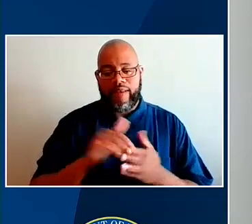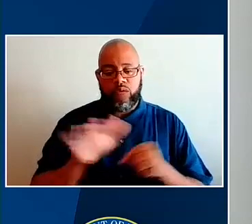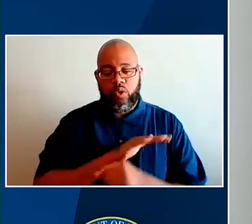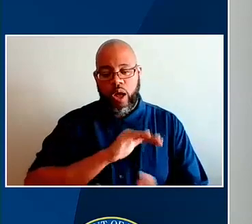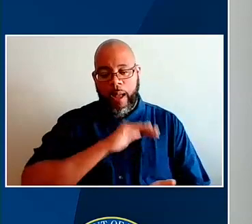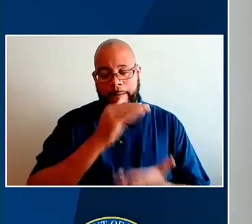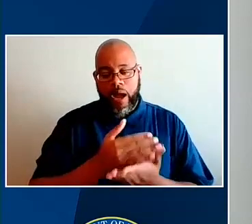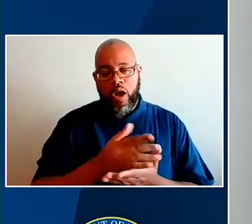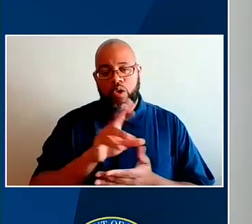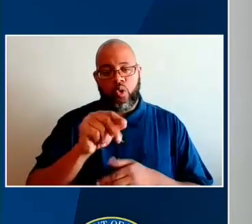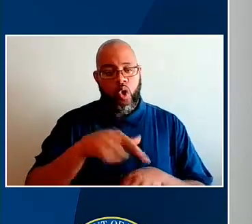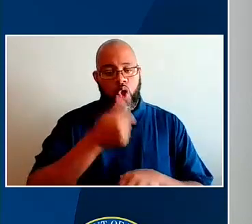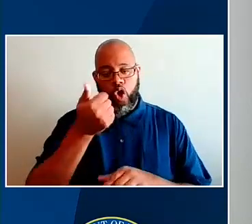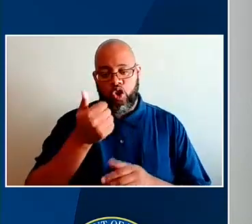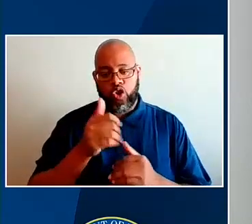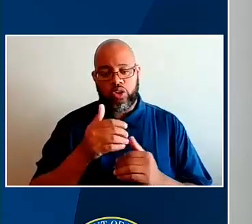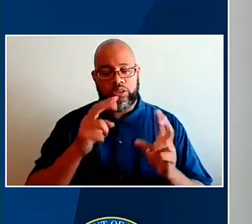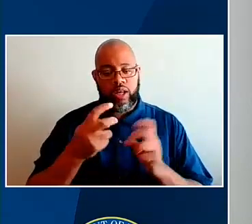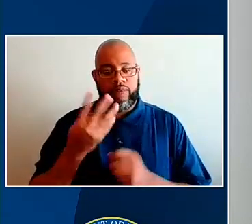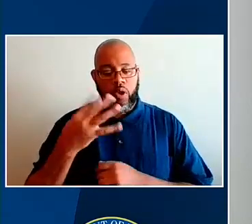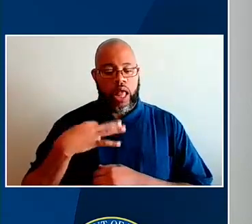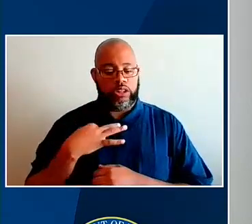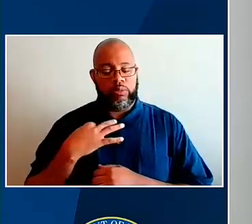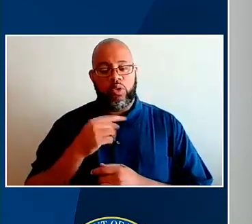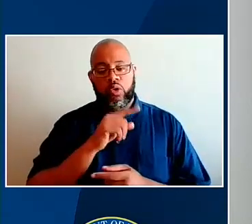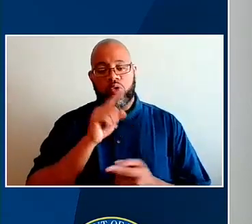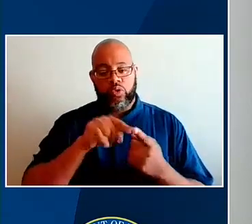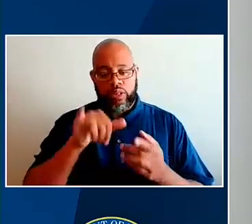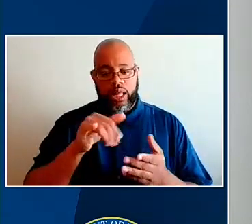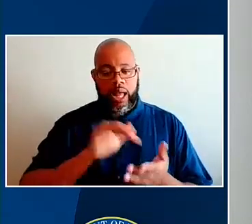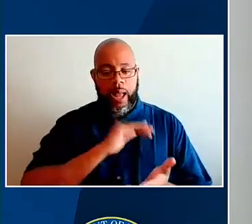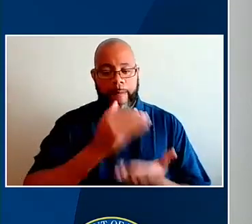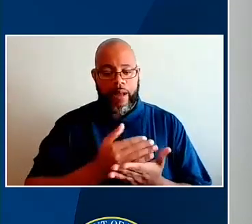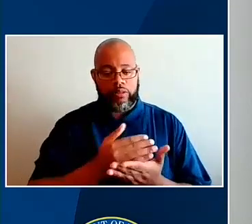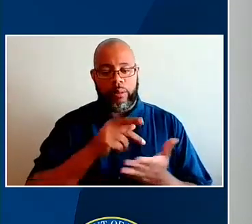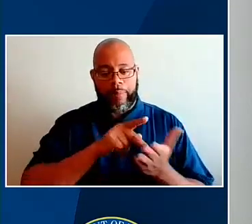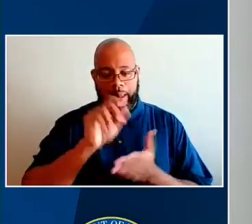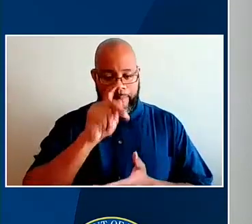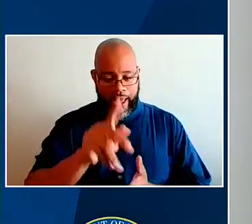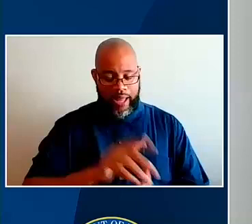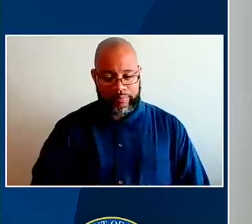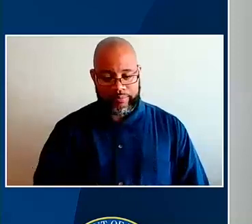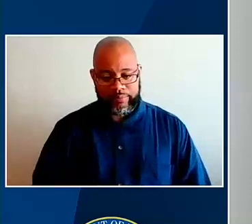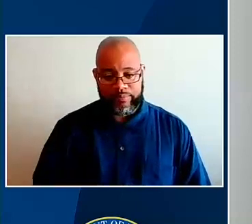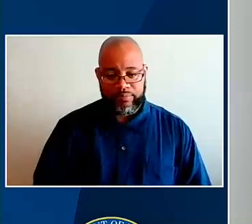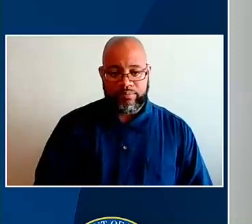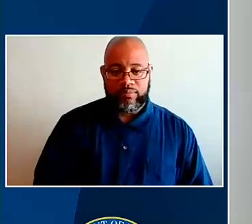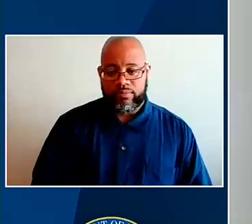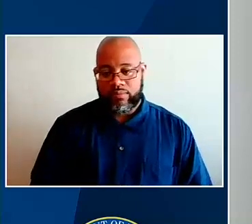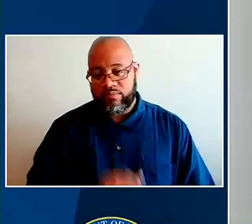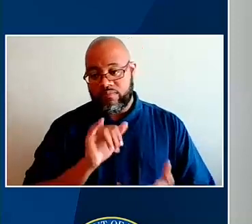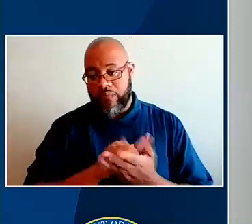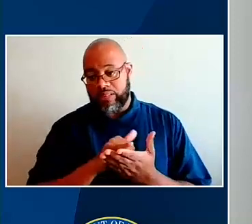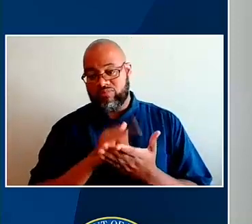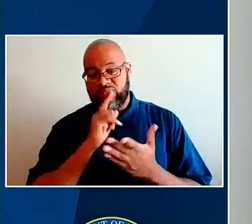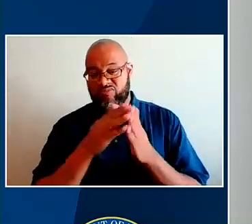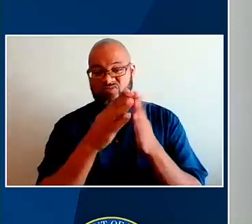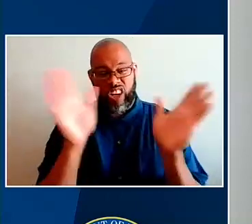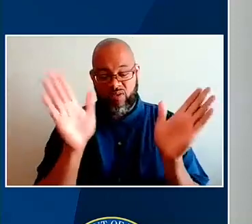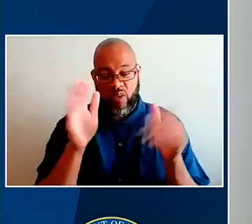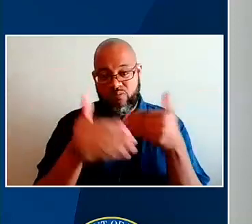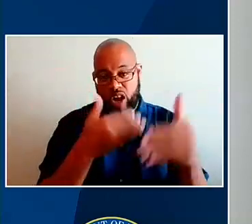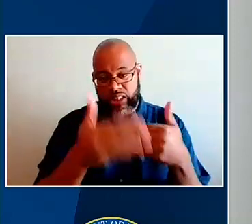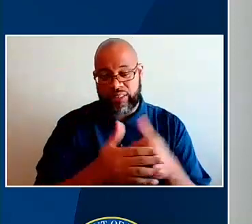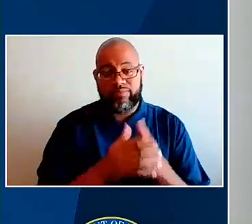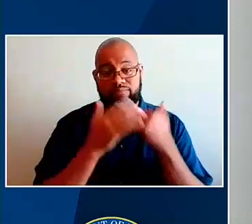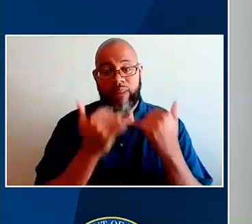and they will no longer be Title IV eligible until that full amount is repaid. So that's sort of the general process.